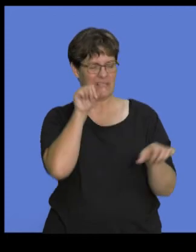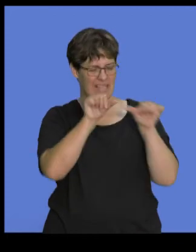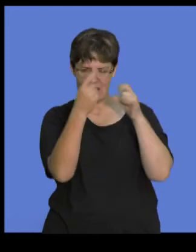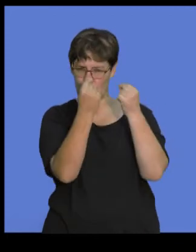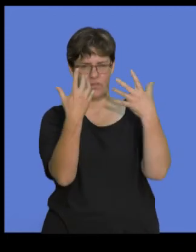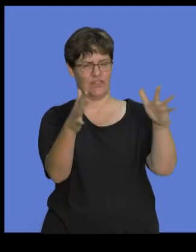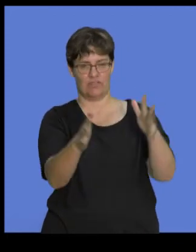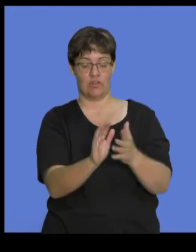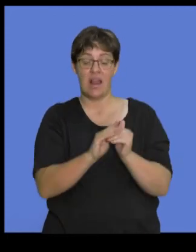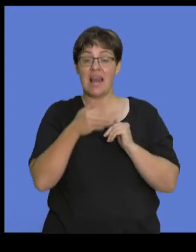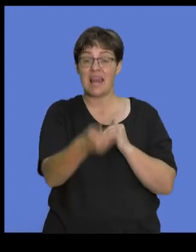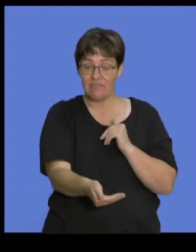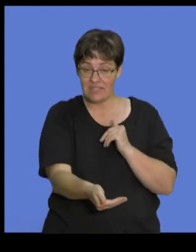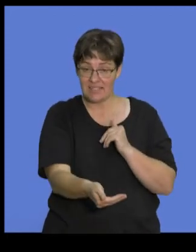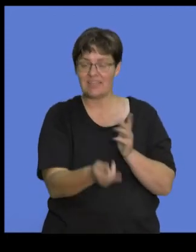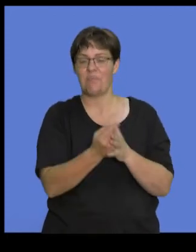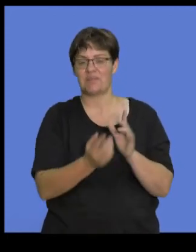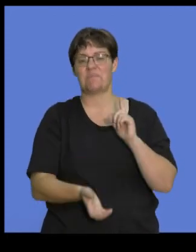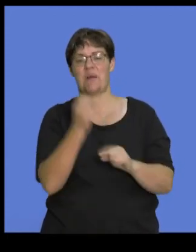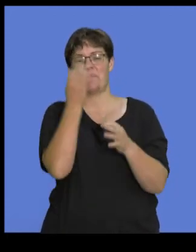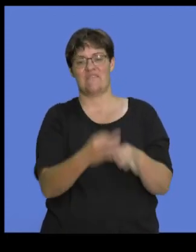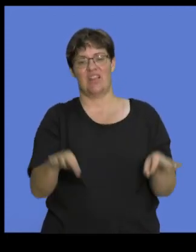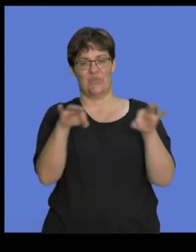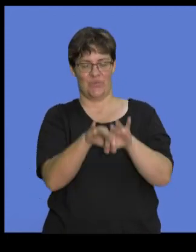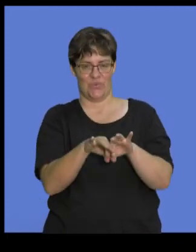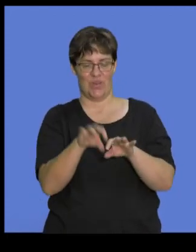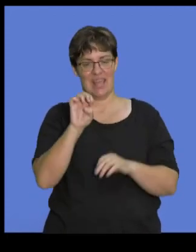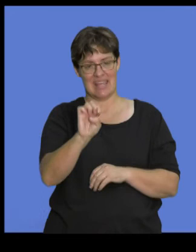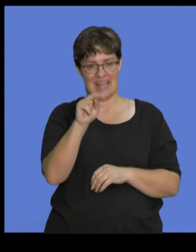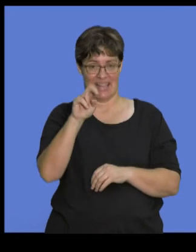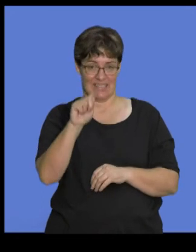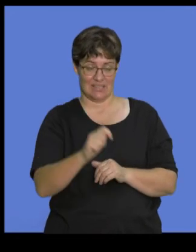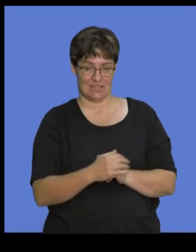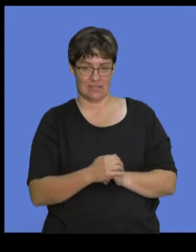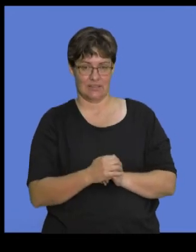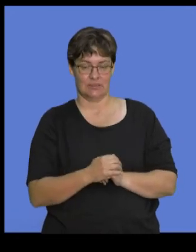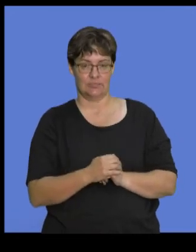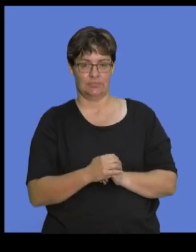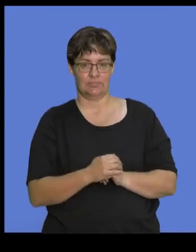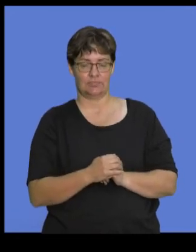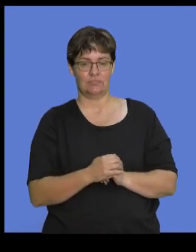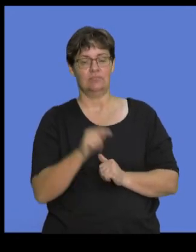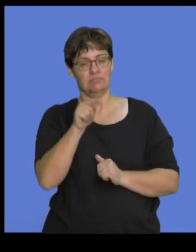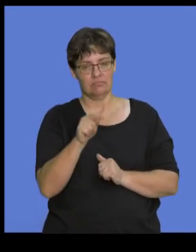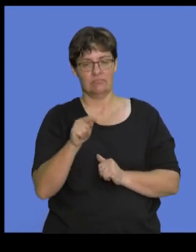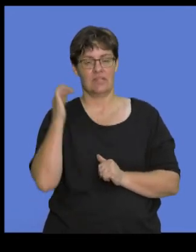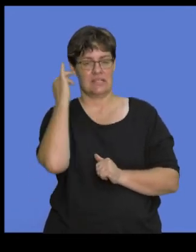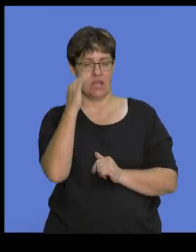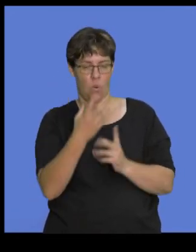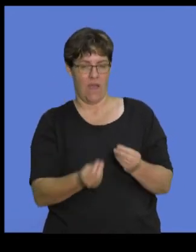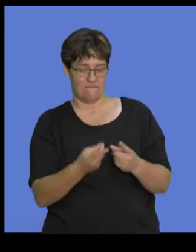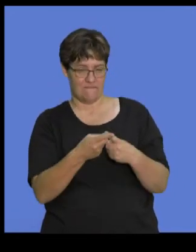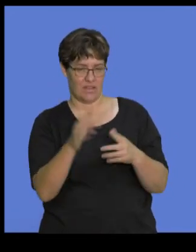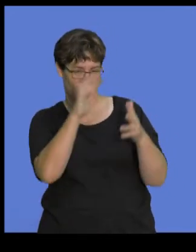has been done here. What remains is for us to determine the value of E net, right? So this is the scenario that we